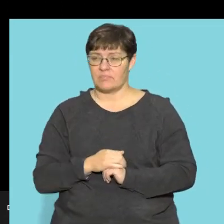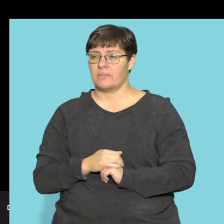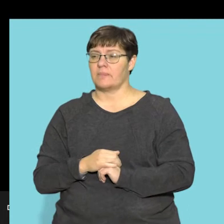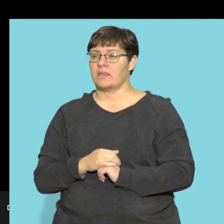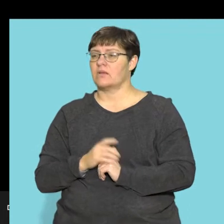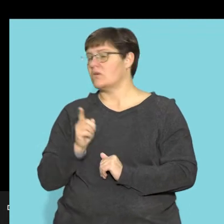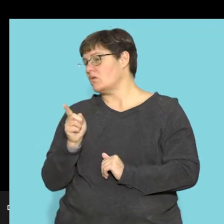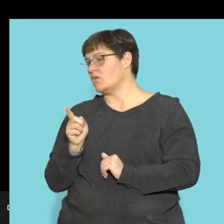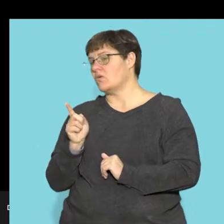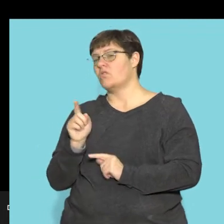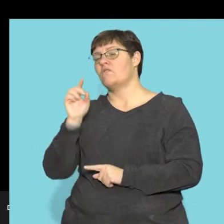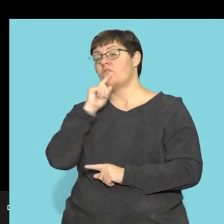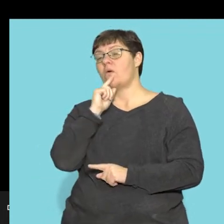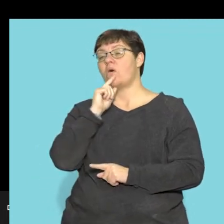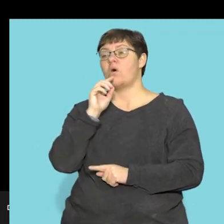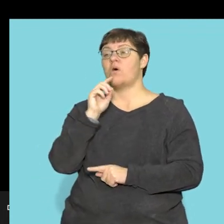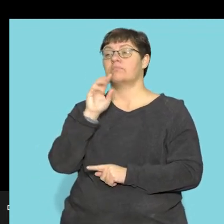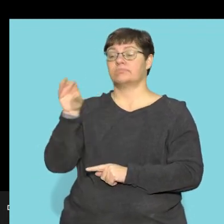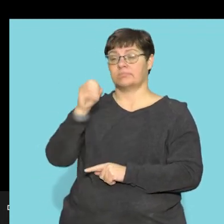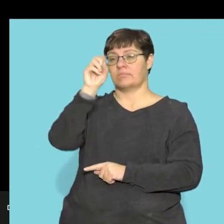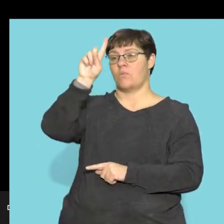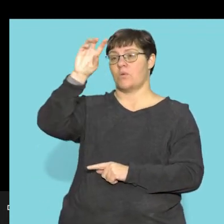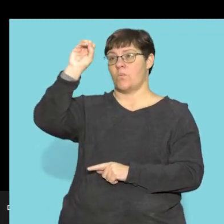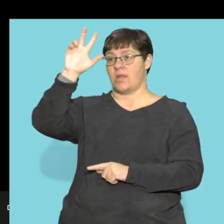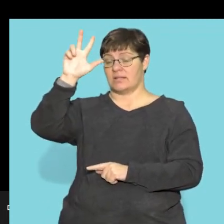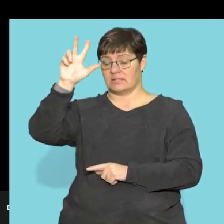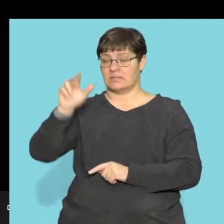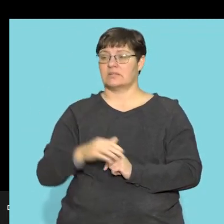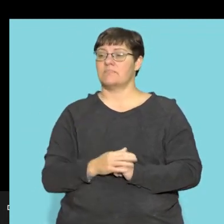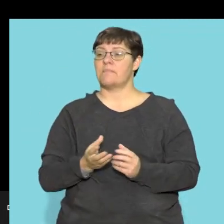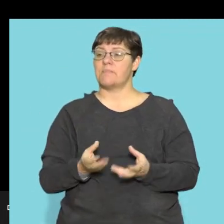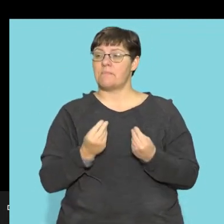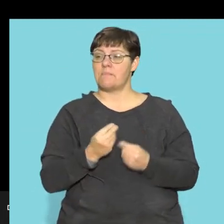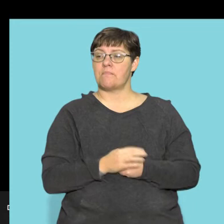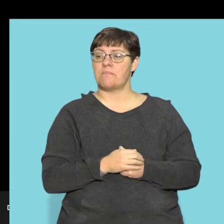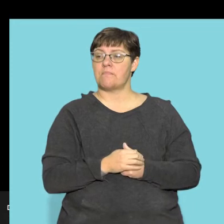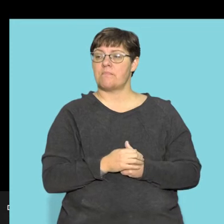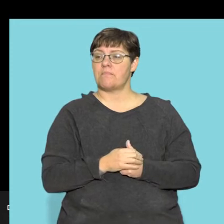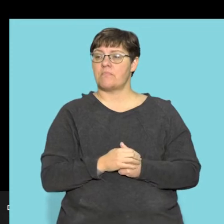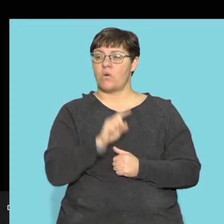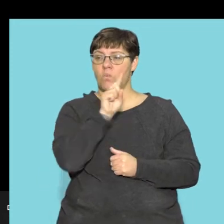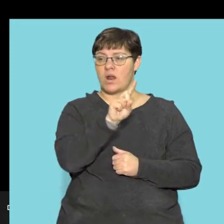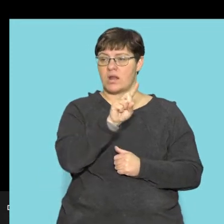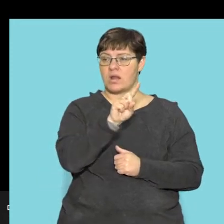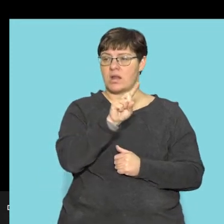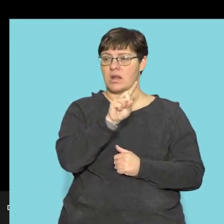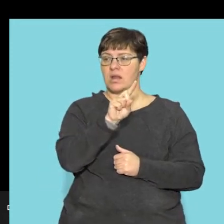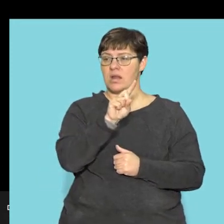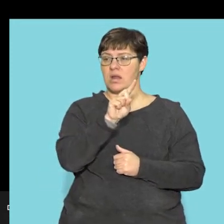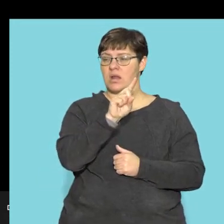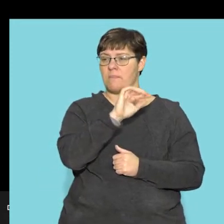Yes, that's clear. Then all to the exponent of 108. And this will then give me